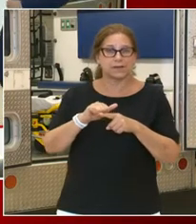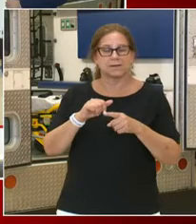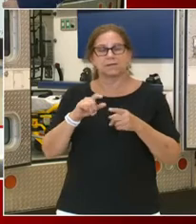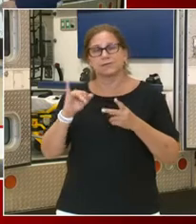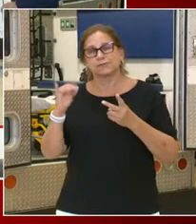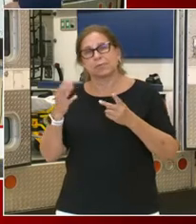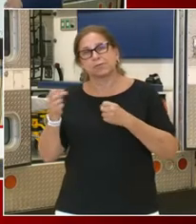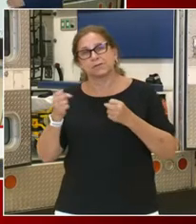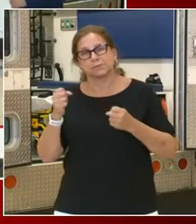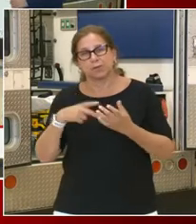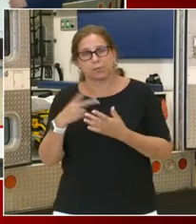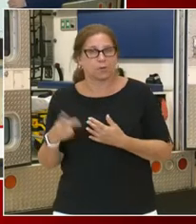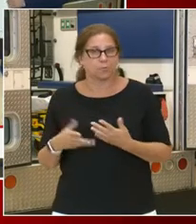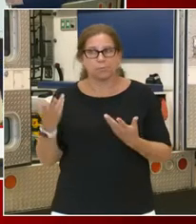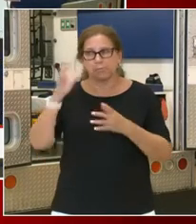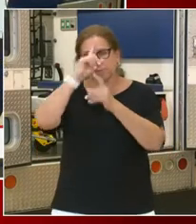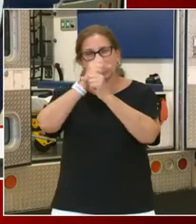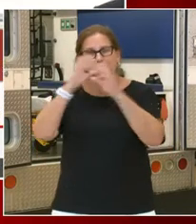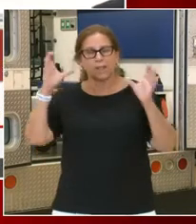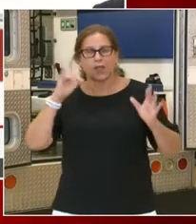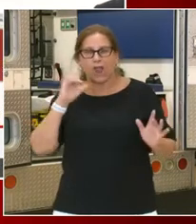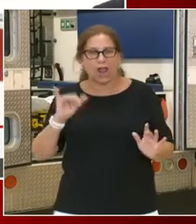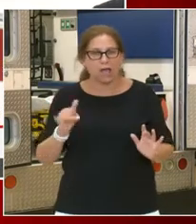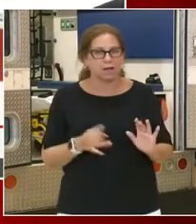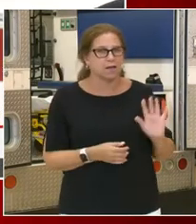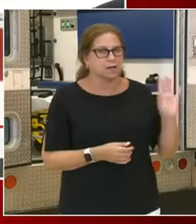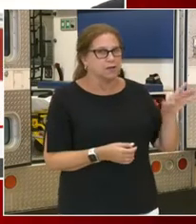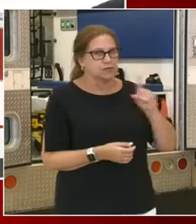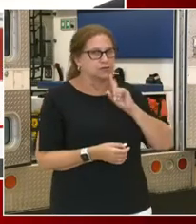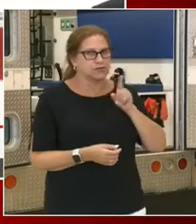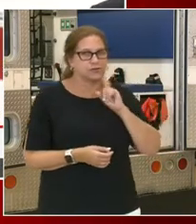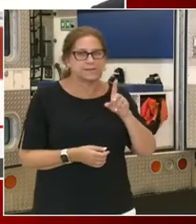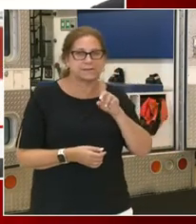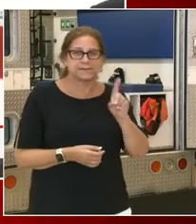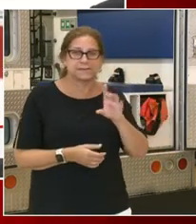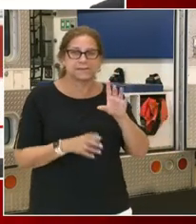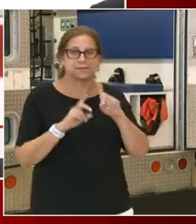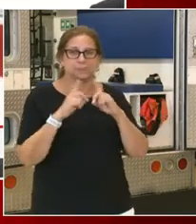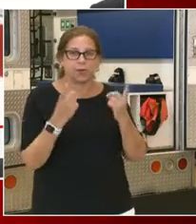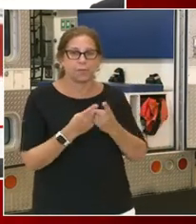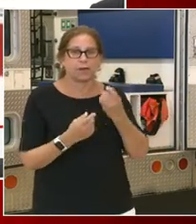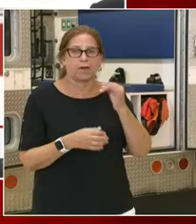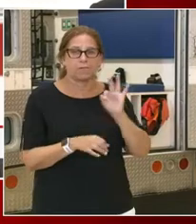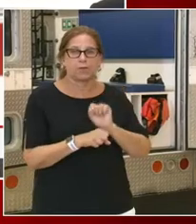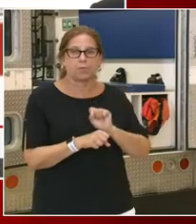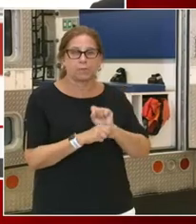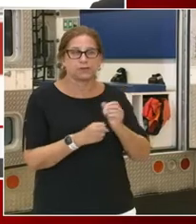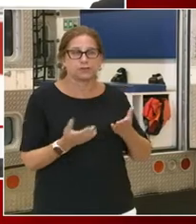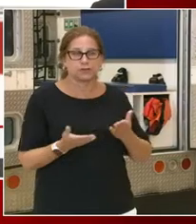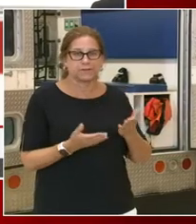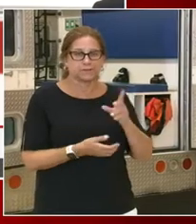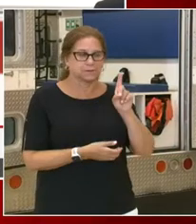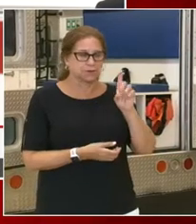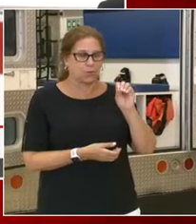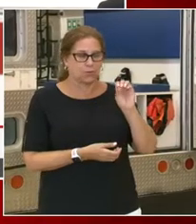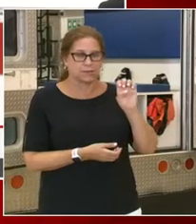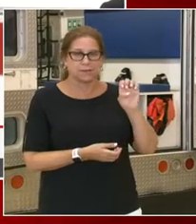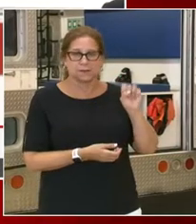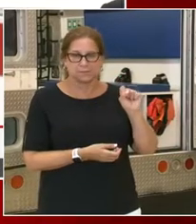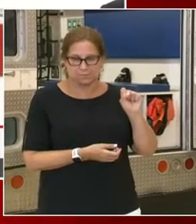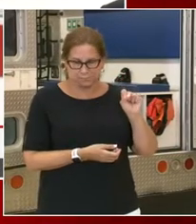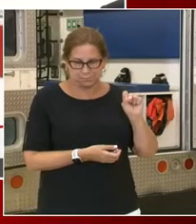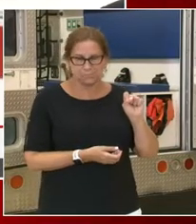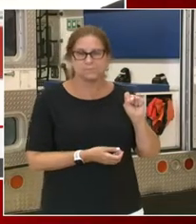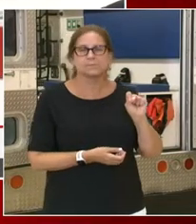competitive? Sure. So at the D.C. Department of Employment Services, one of the areas that we're super focused on is really promoting the